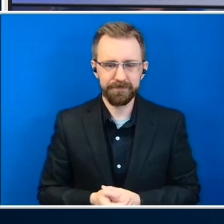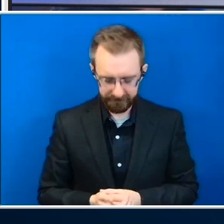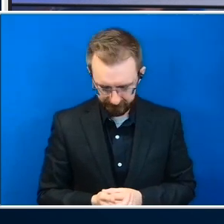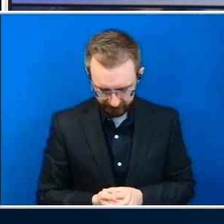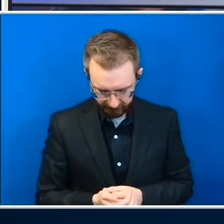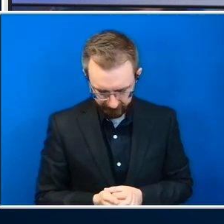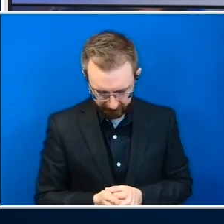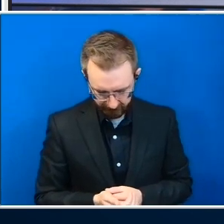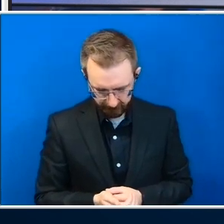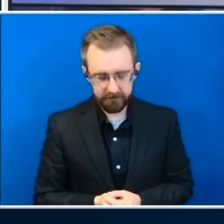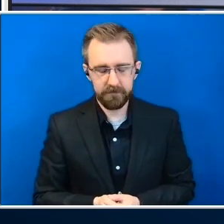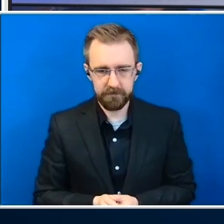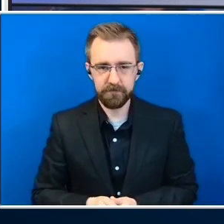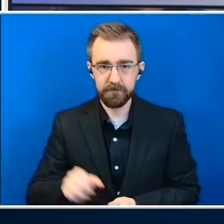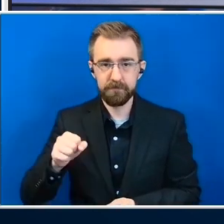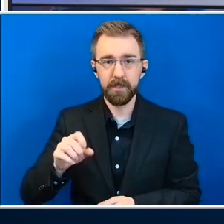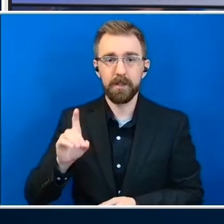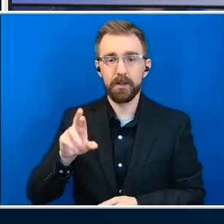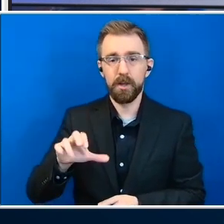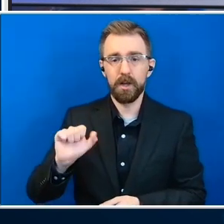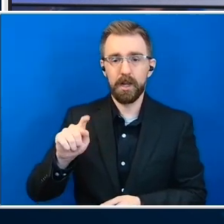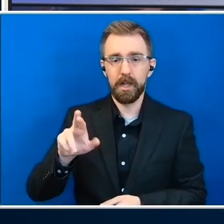Yes, Dr. Castro, thank you, Mariana.